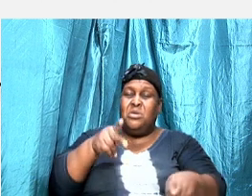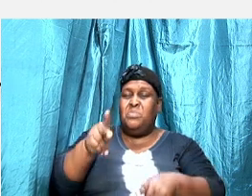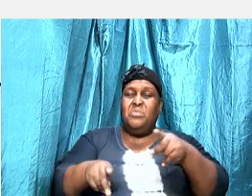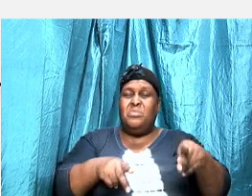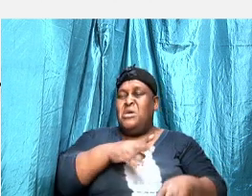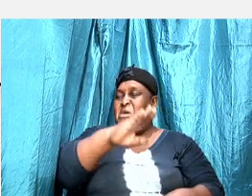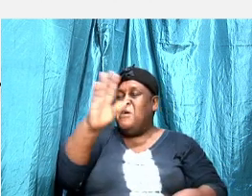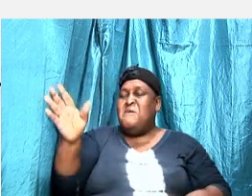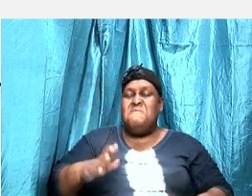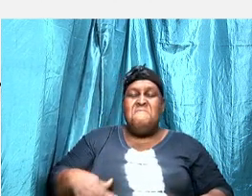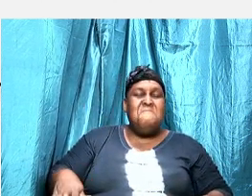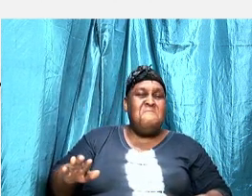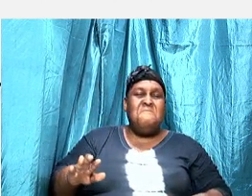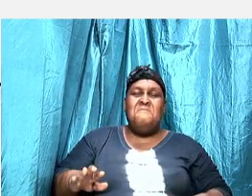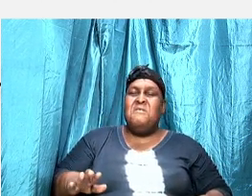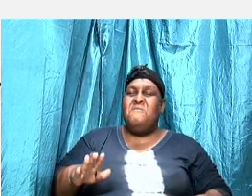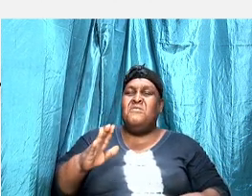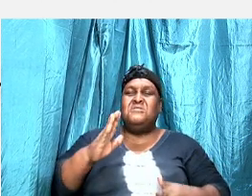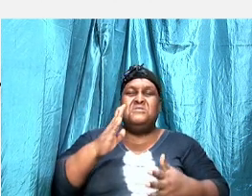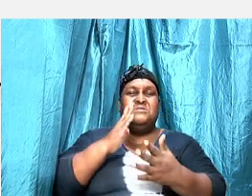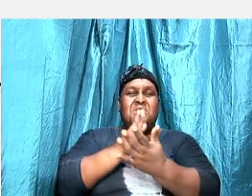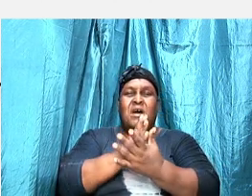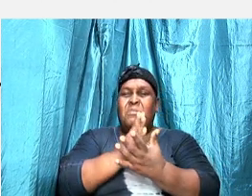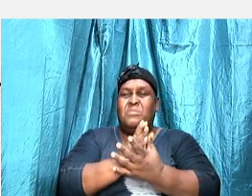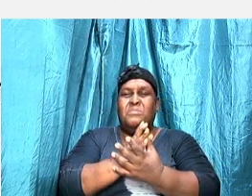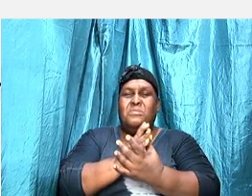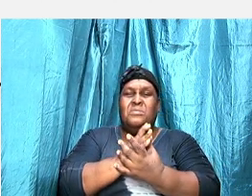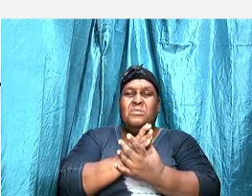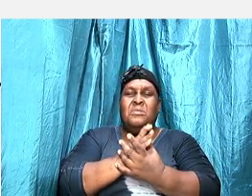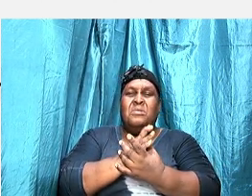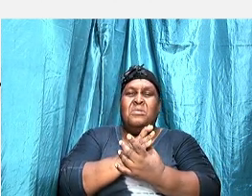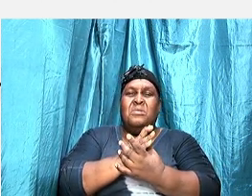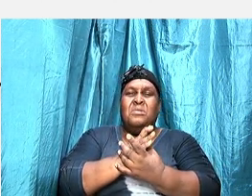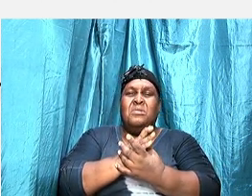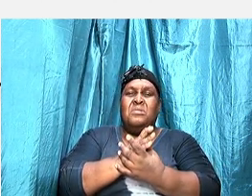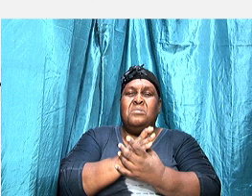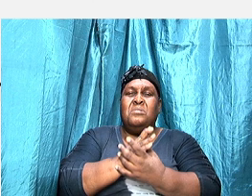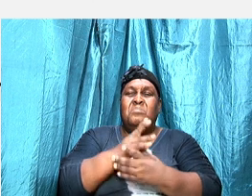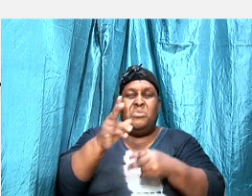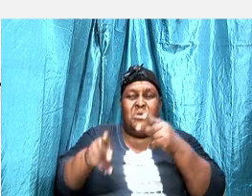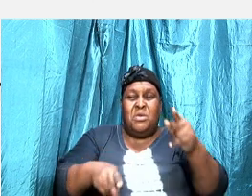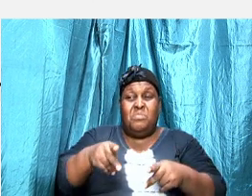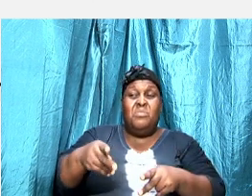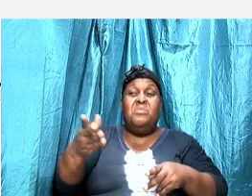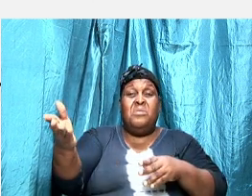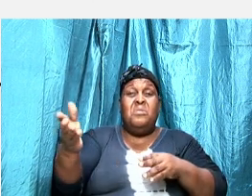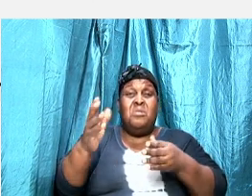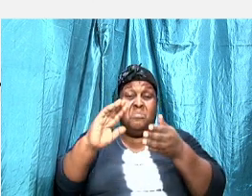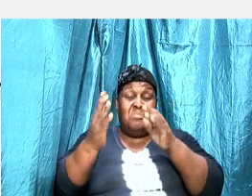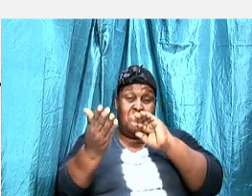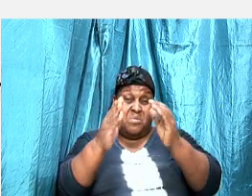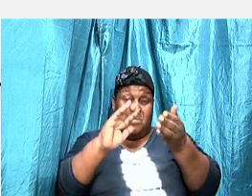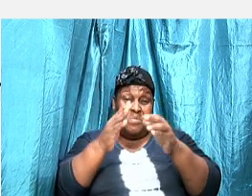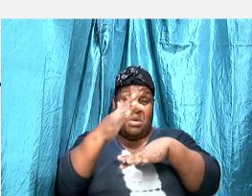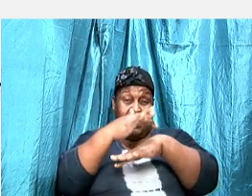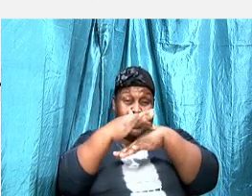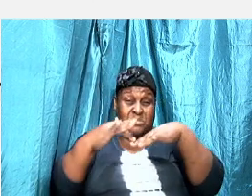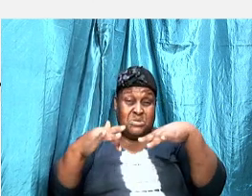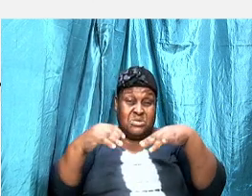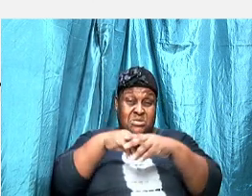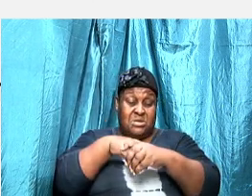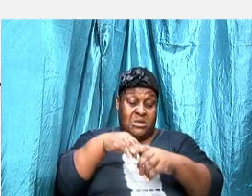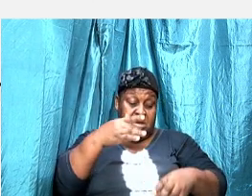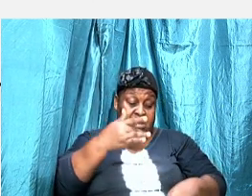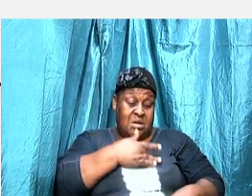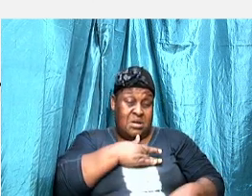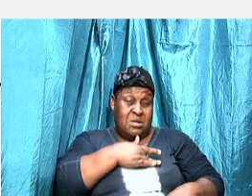not seize the opportunity. You know, they became vain in their heart, in their mind, and so God gave them up, as it